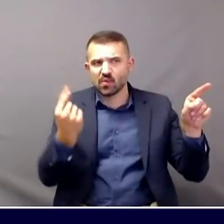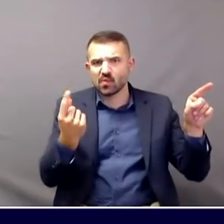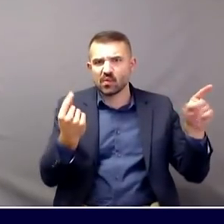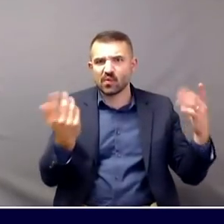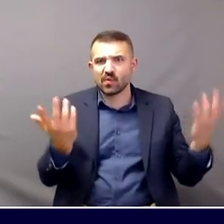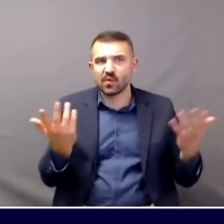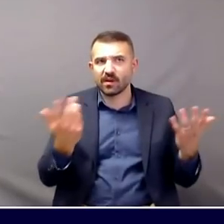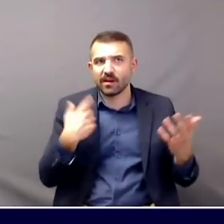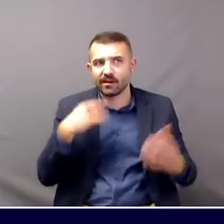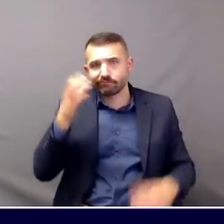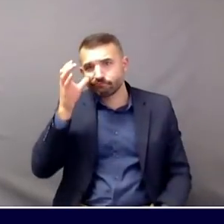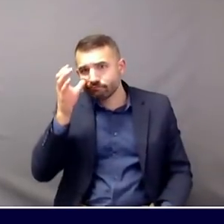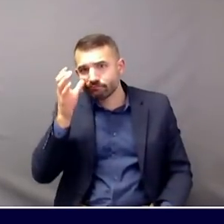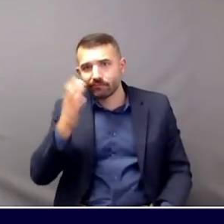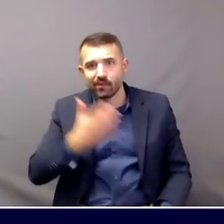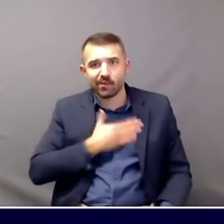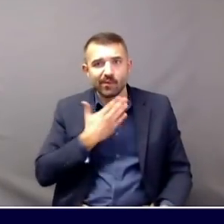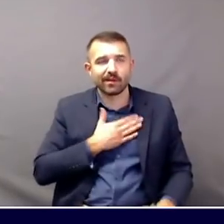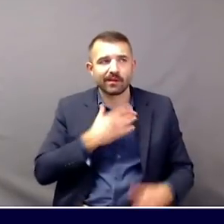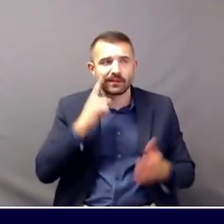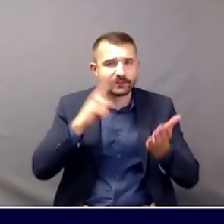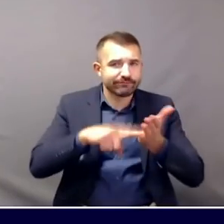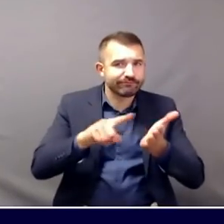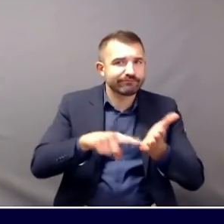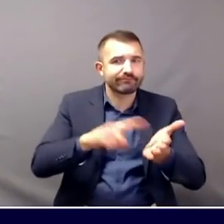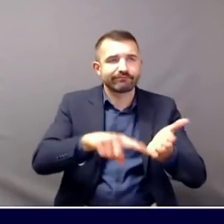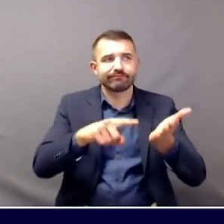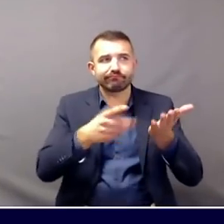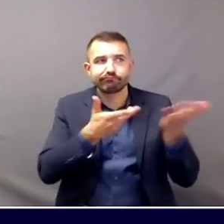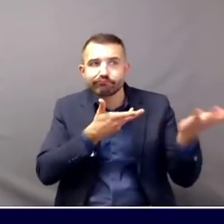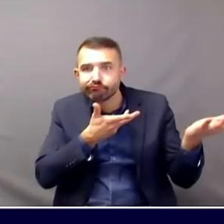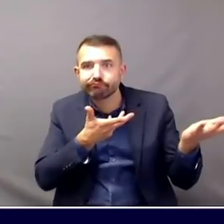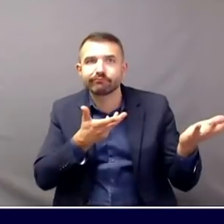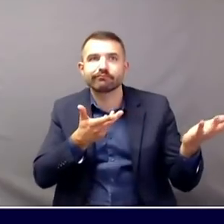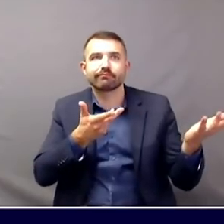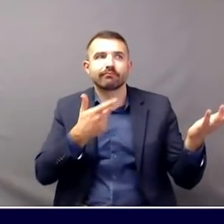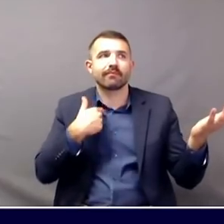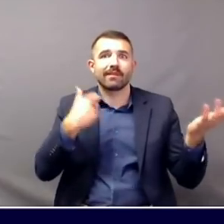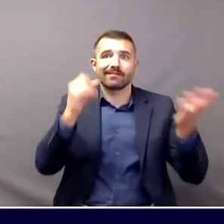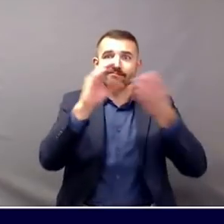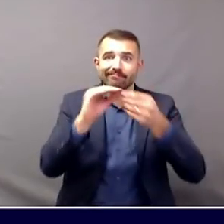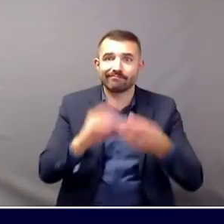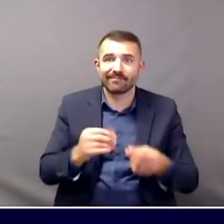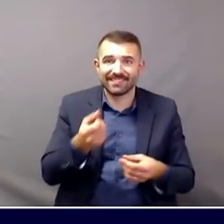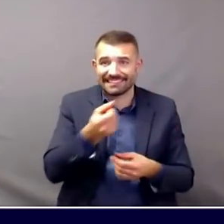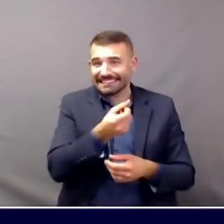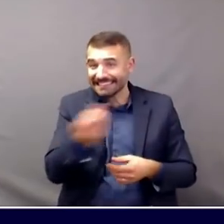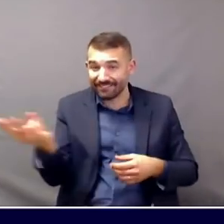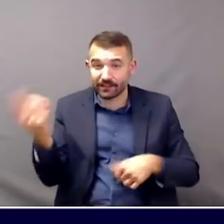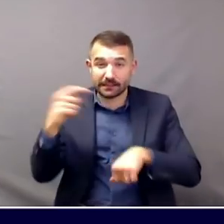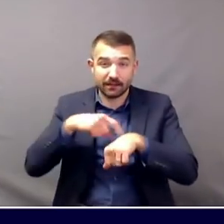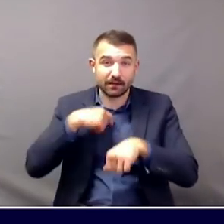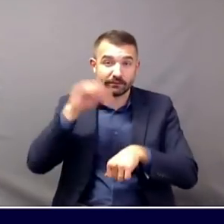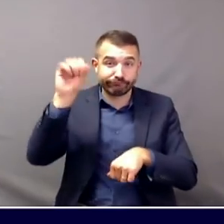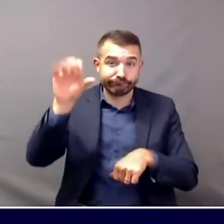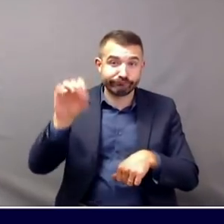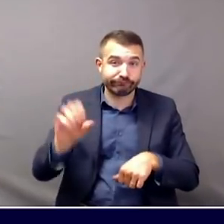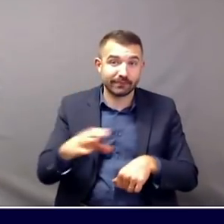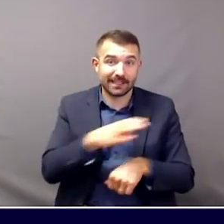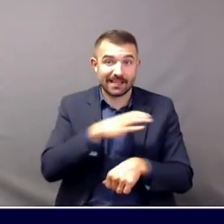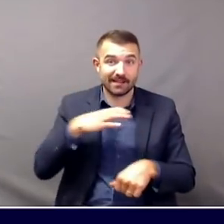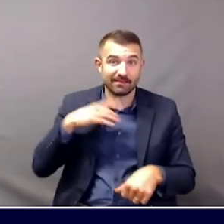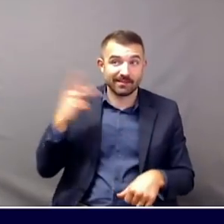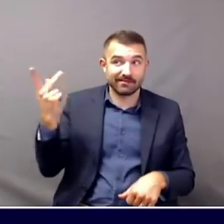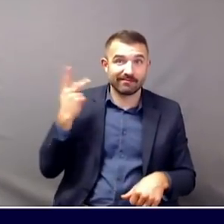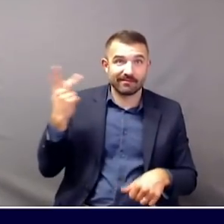even in discussions. I've mentioned numerous times how both Commissioner and I have numerous calls with our